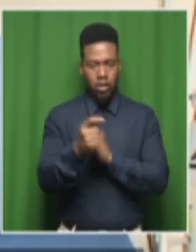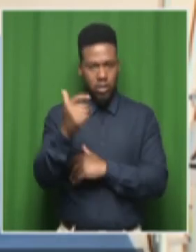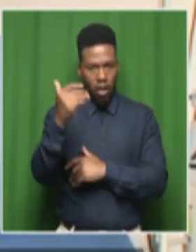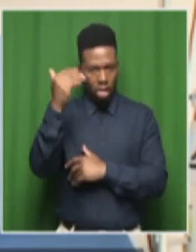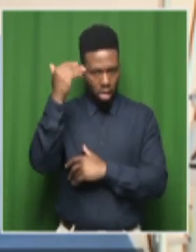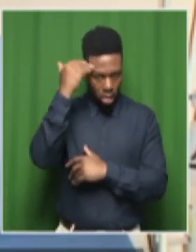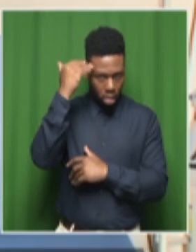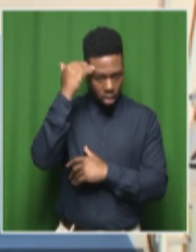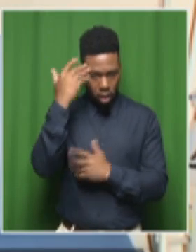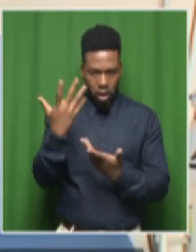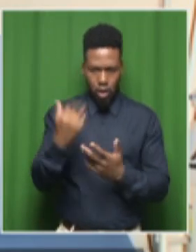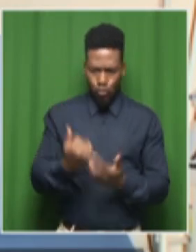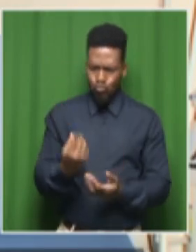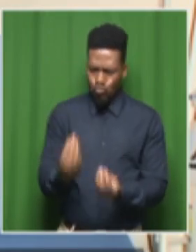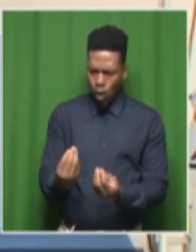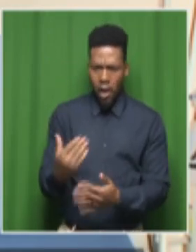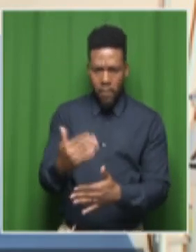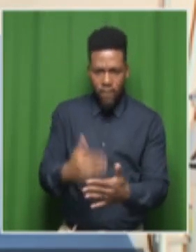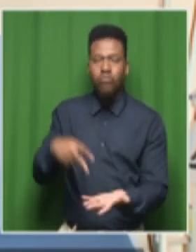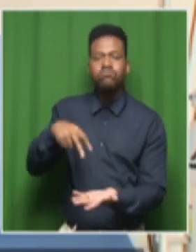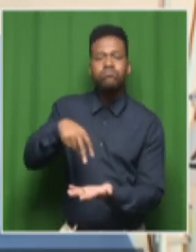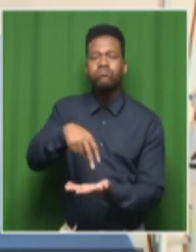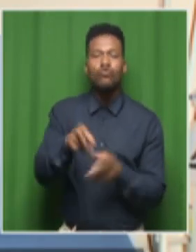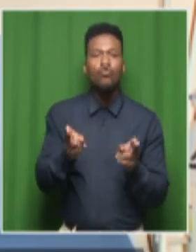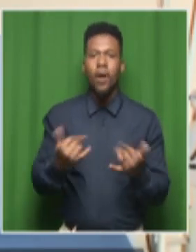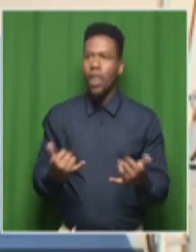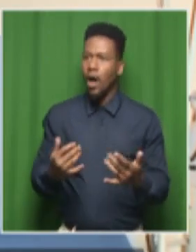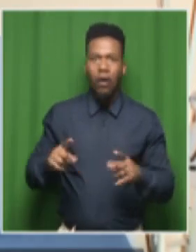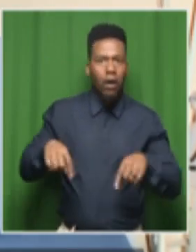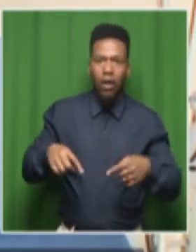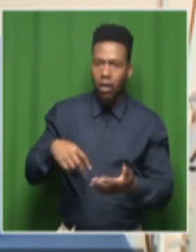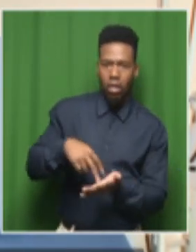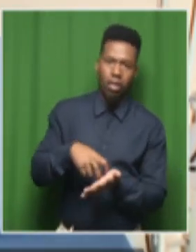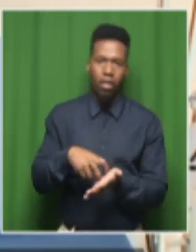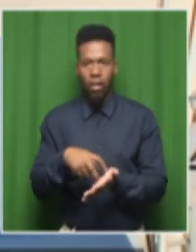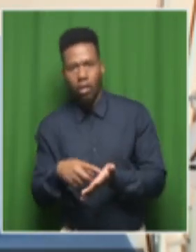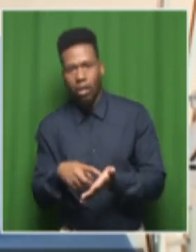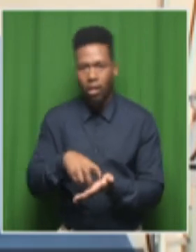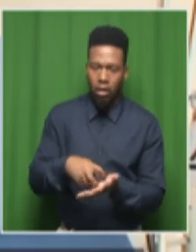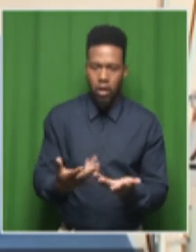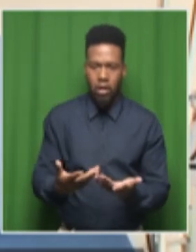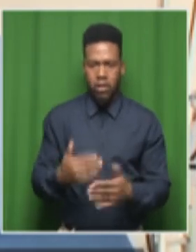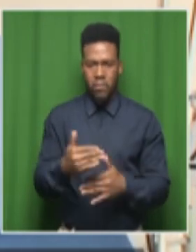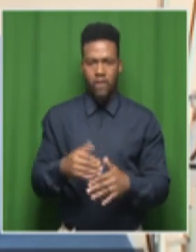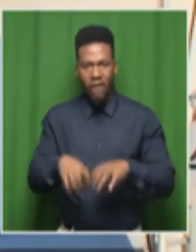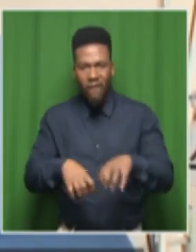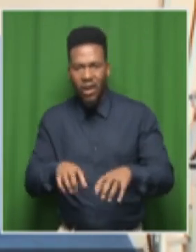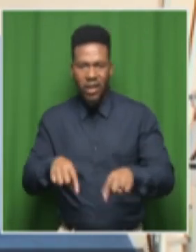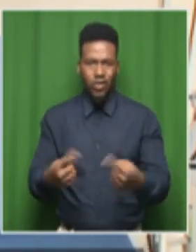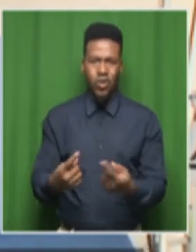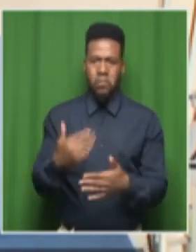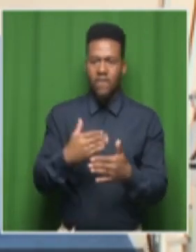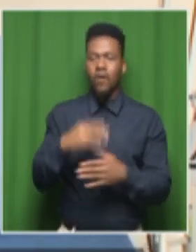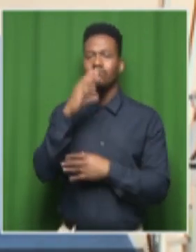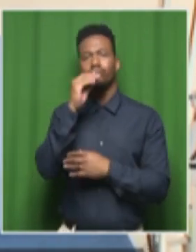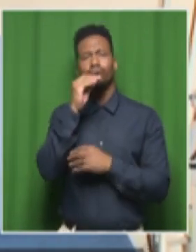walk previously now doesn't walk, a child who could crawl doesn't crawl, a child who could speak has difficulties in speech. So those